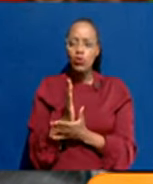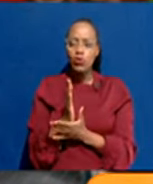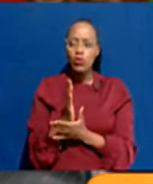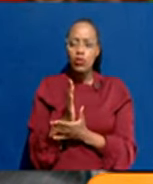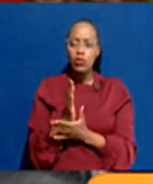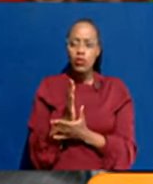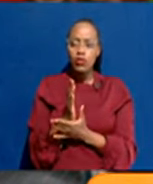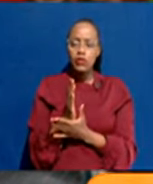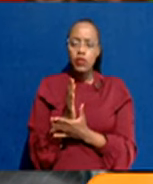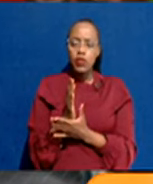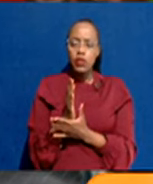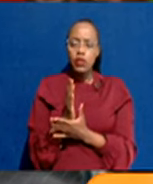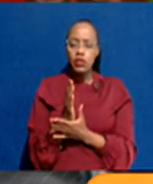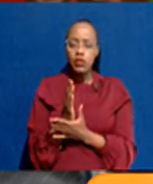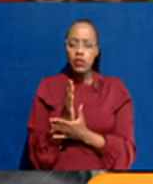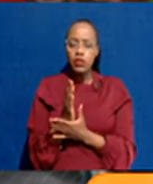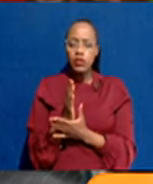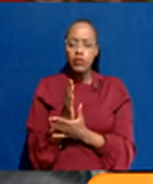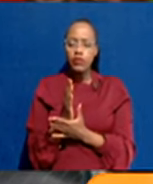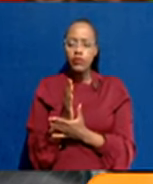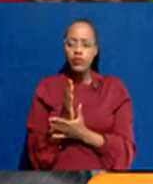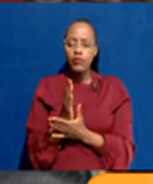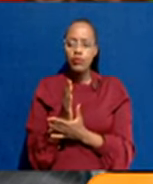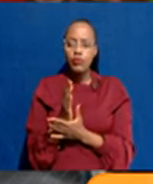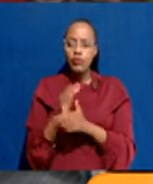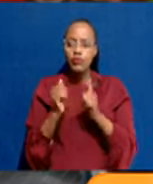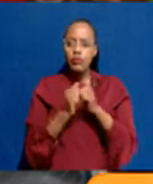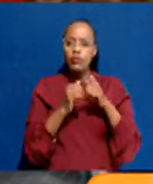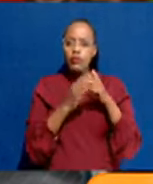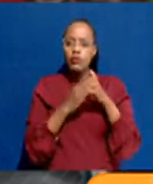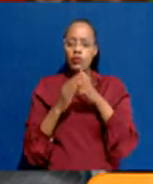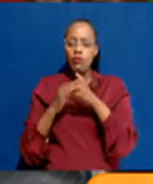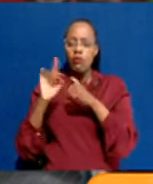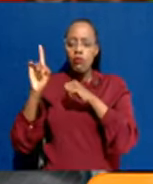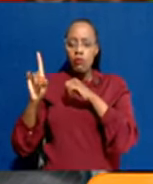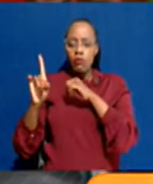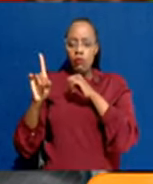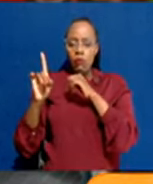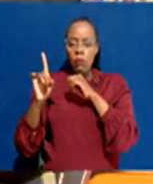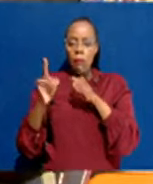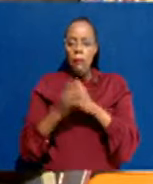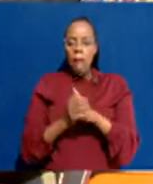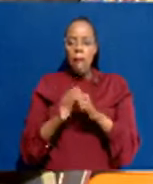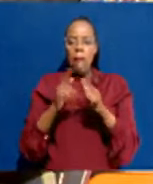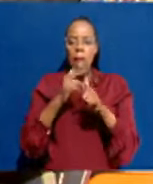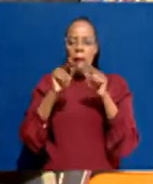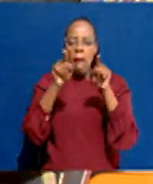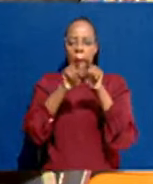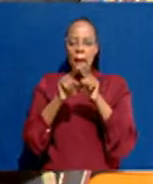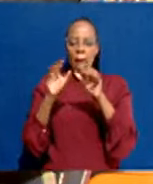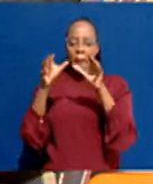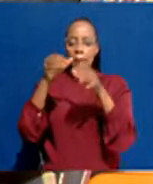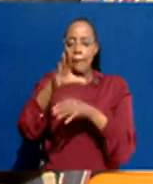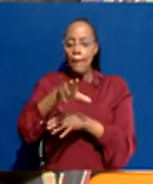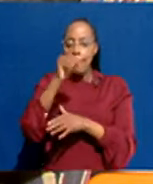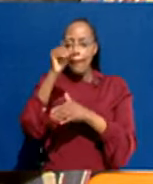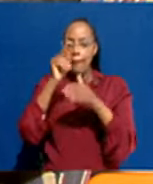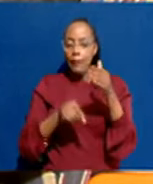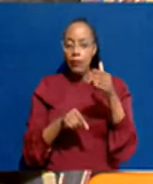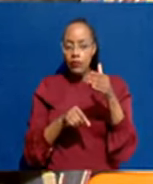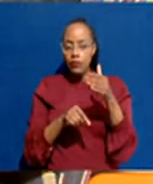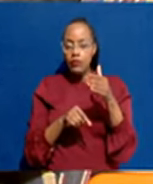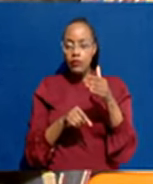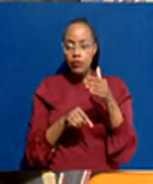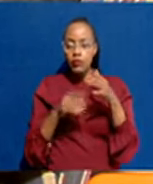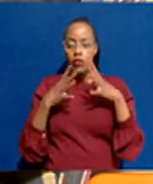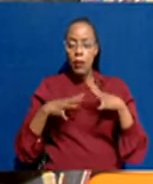by a gazette of 1991 or something. Because what was found is that